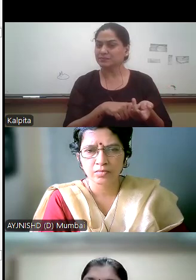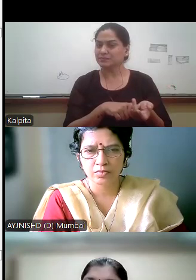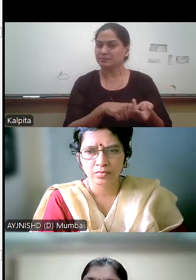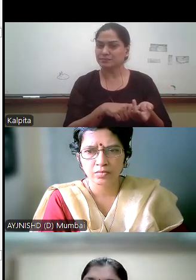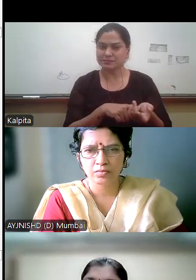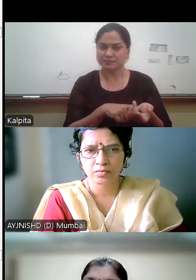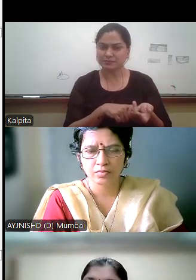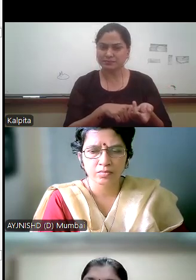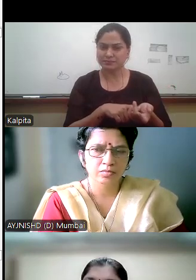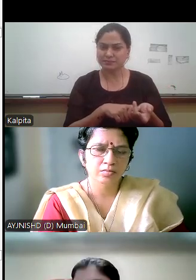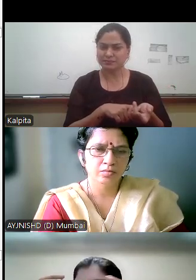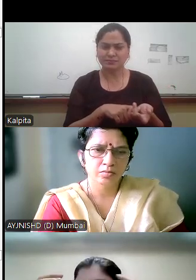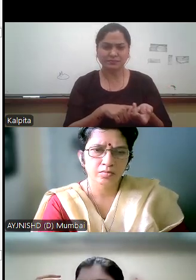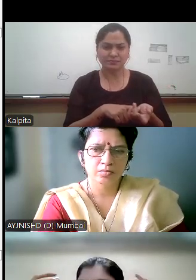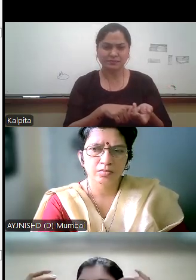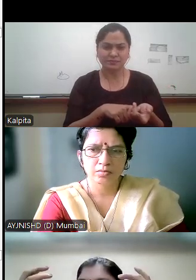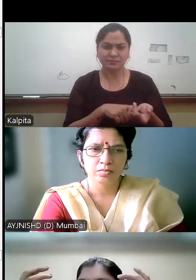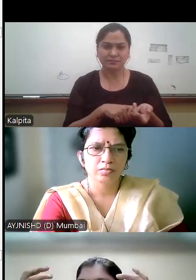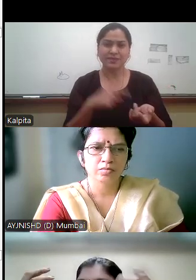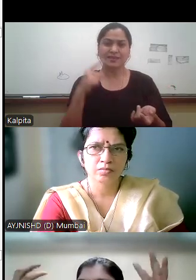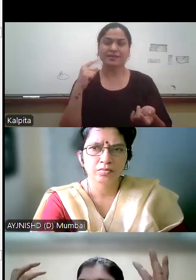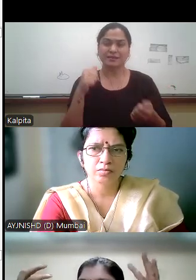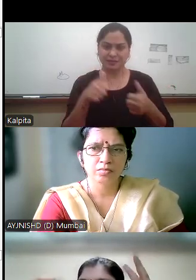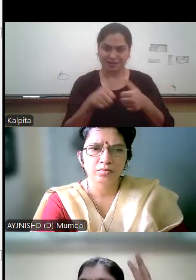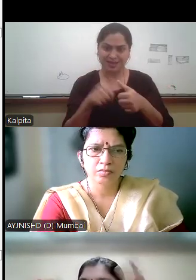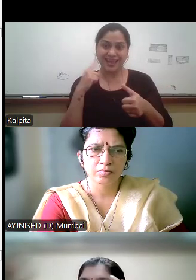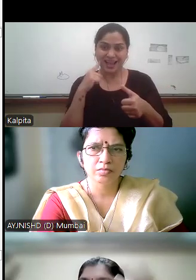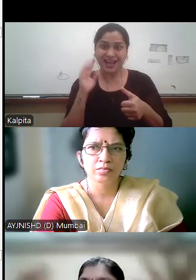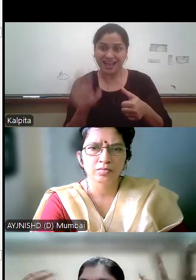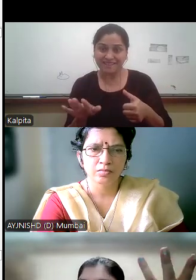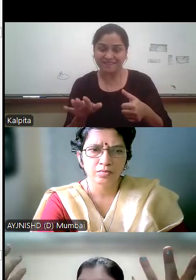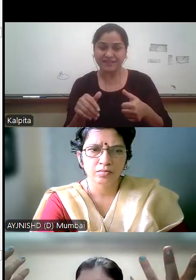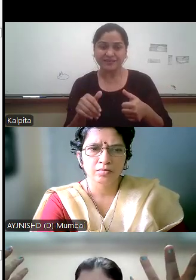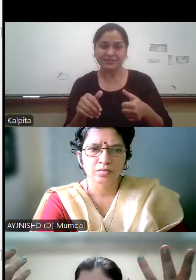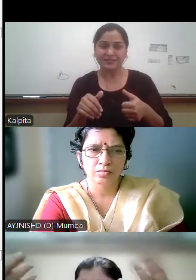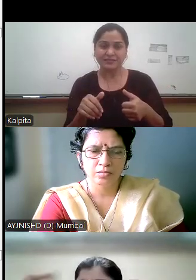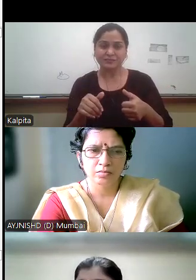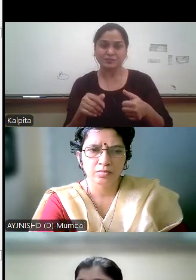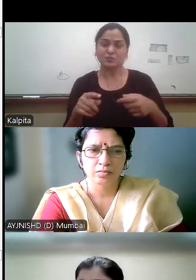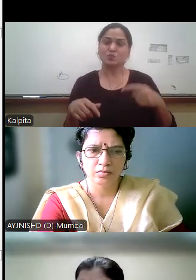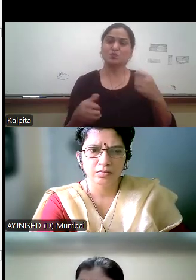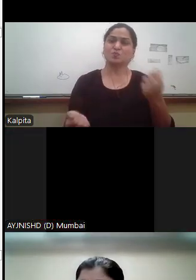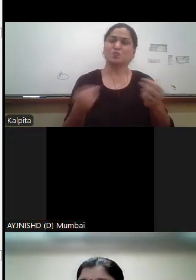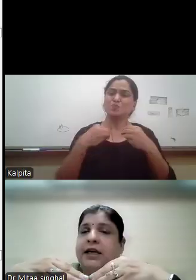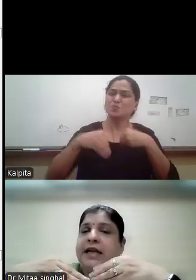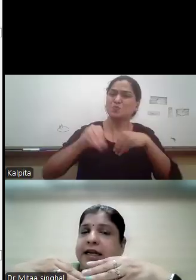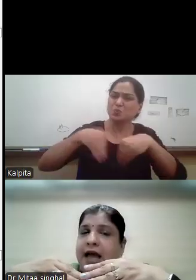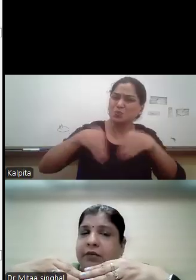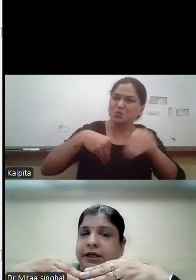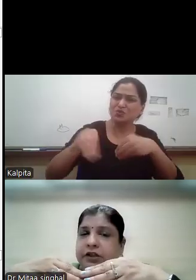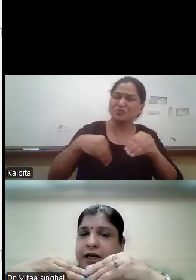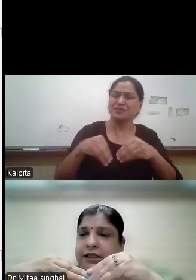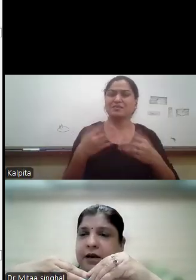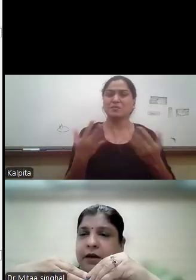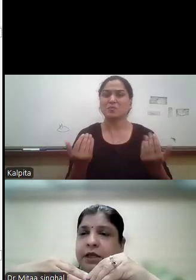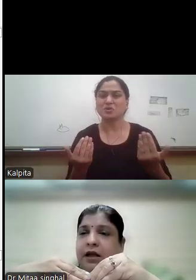augmentative communication aids. We have AI, artificial intelligence. They can have a VR mode and they can do movements and practice. We have robotics.